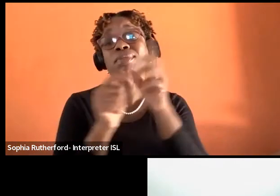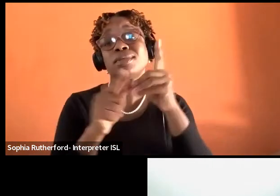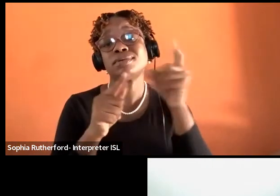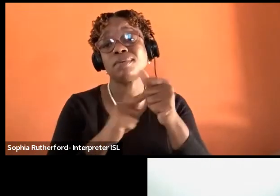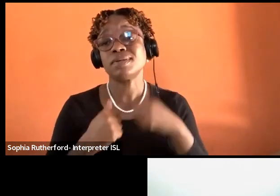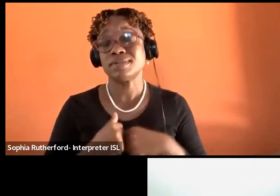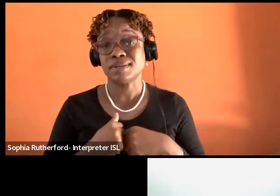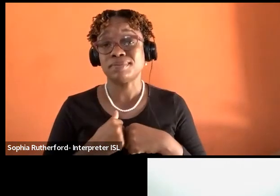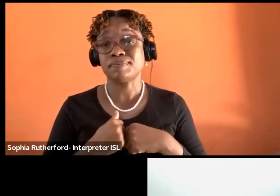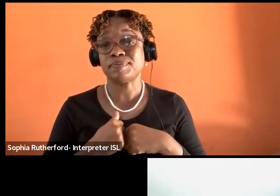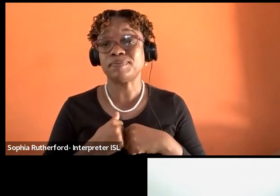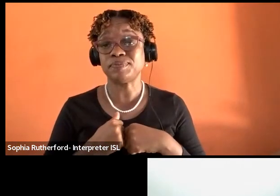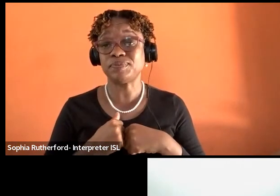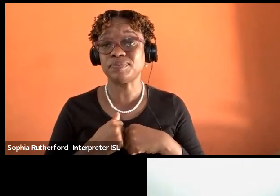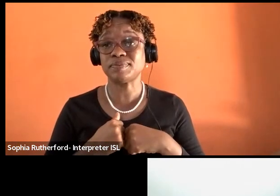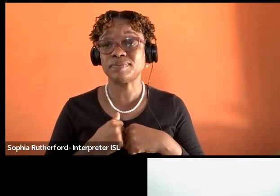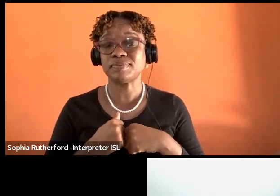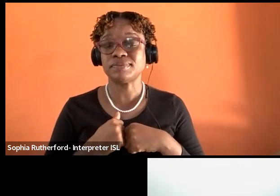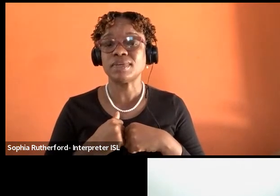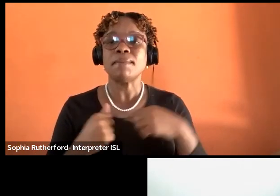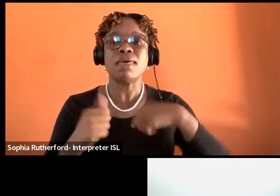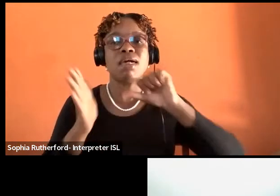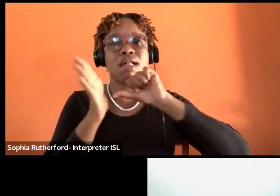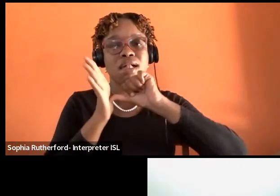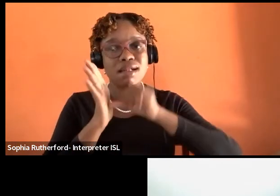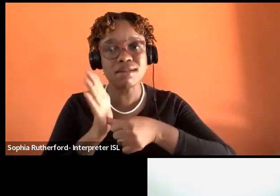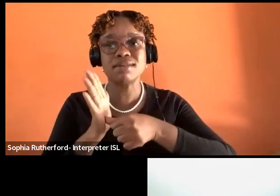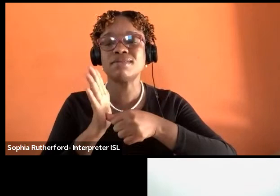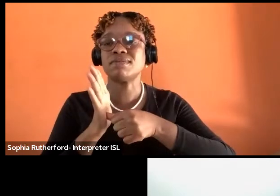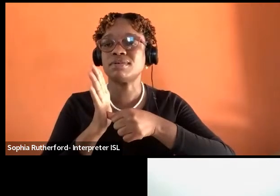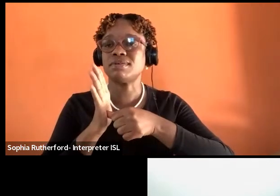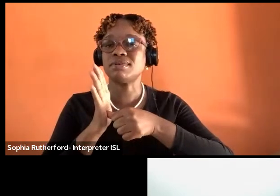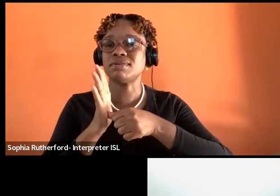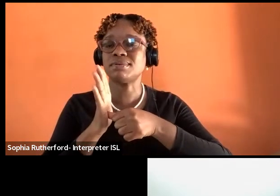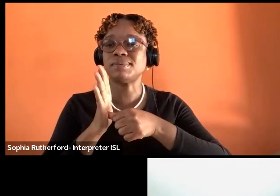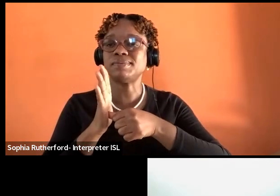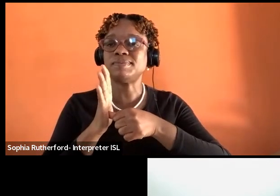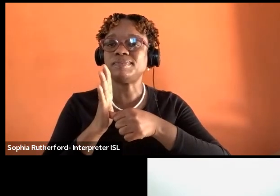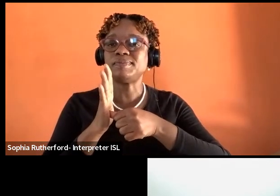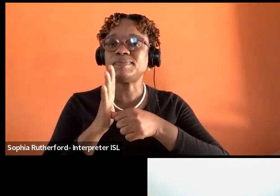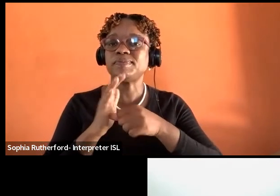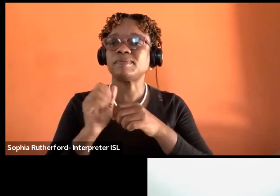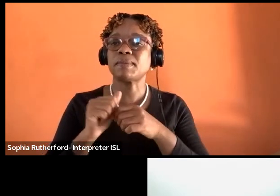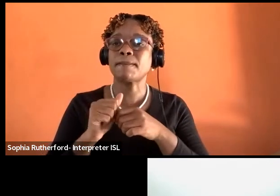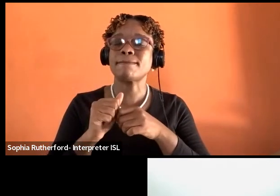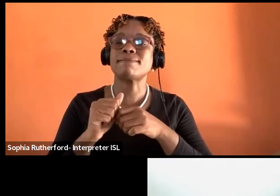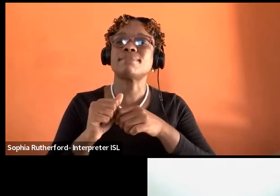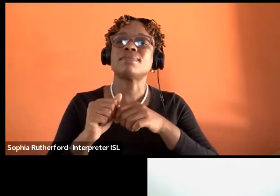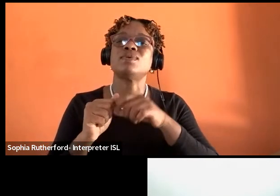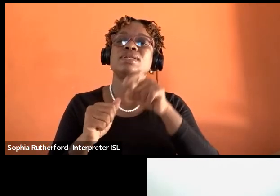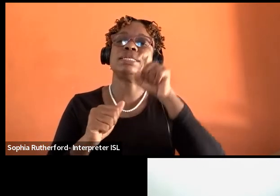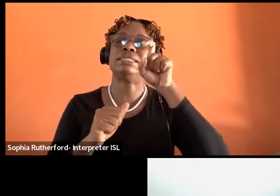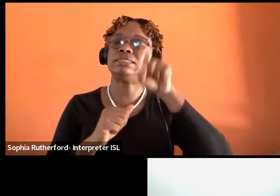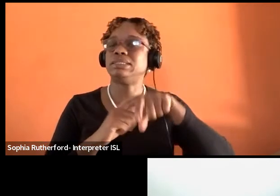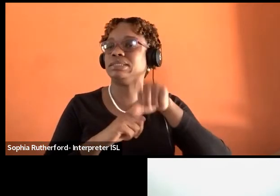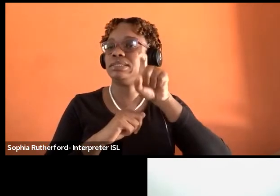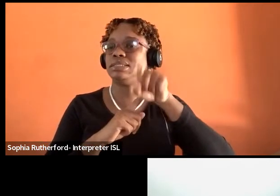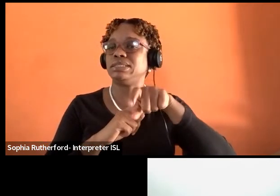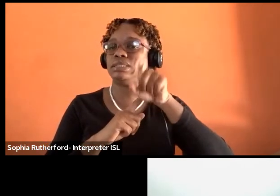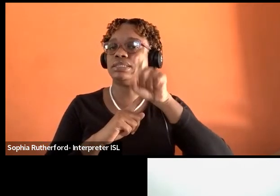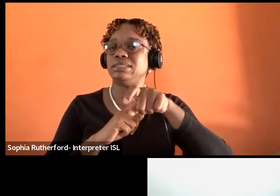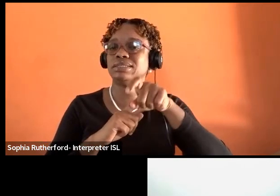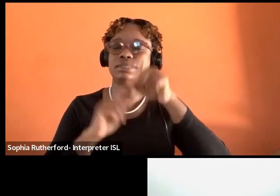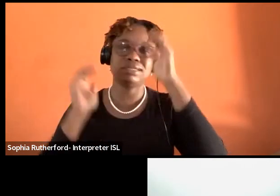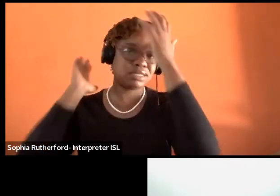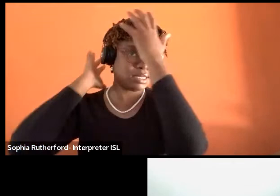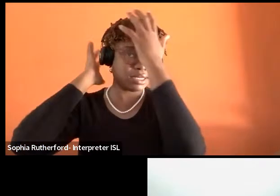And again, I keep on emphasizing that there is need for a shift from that charity